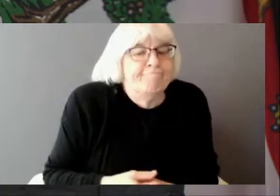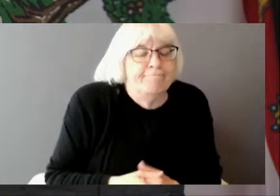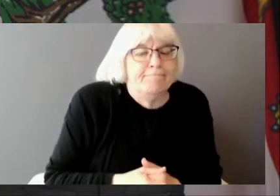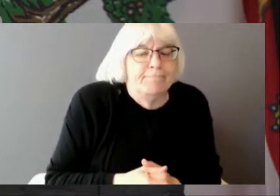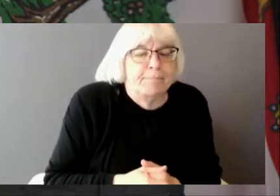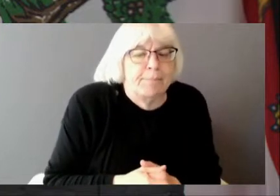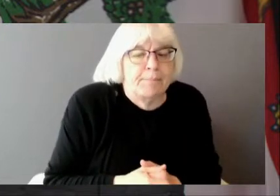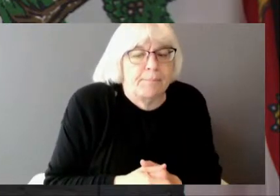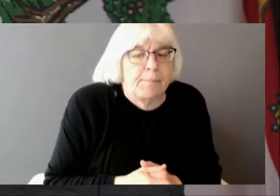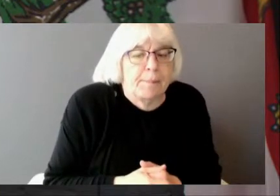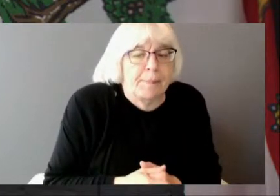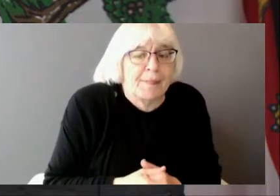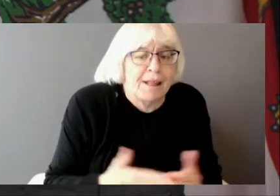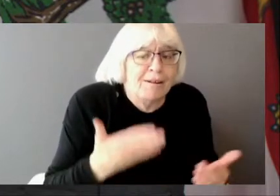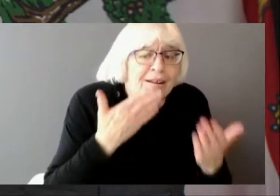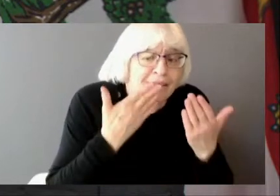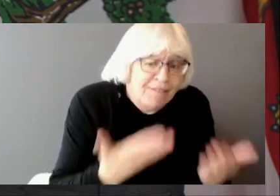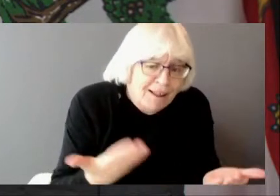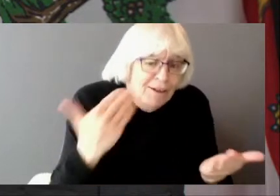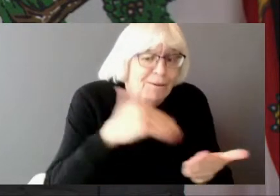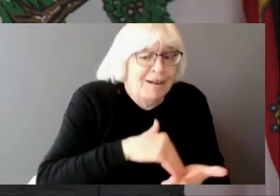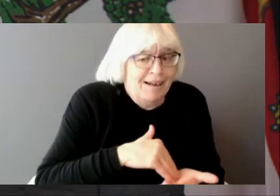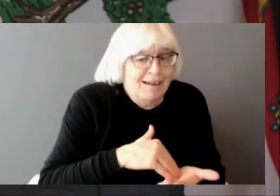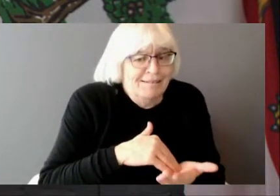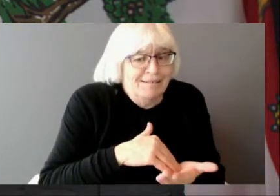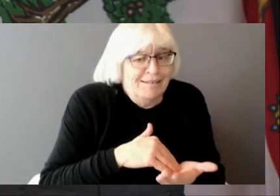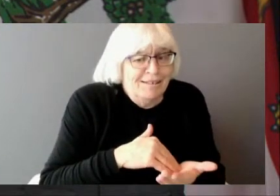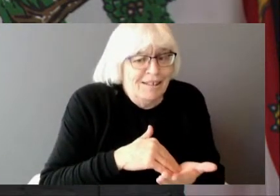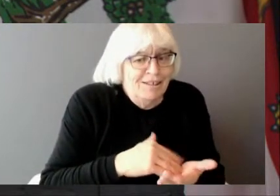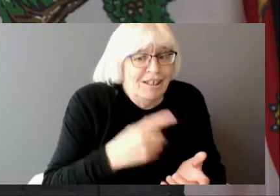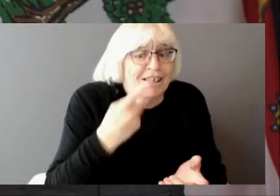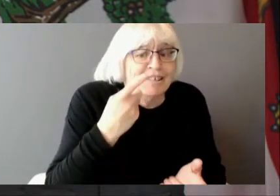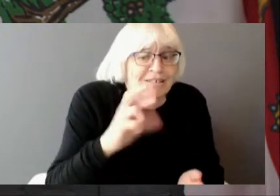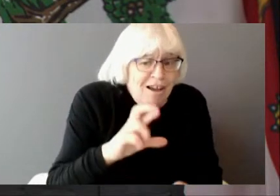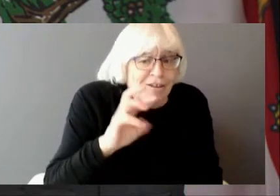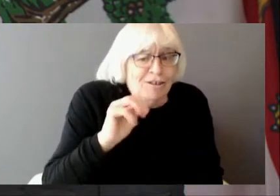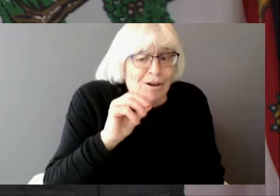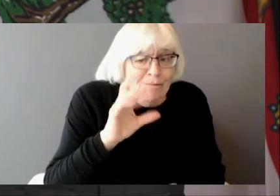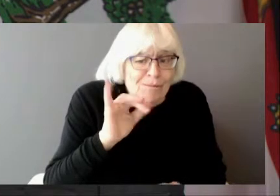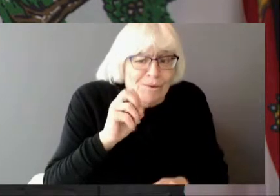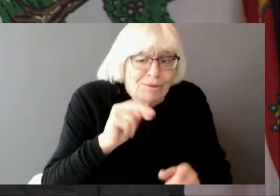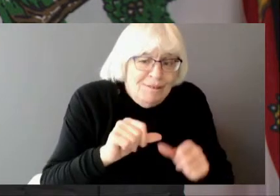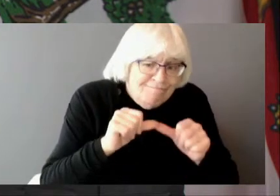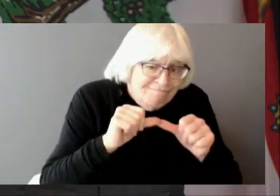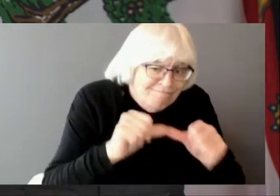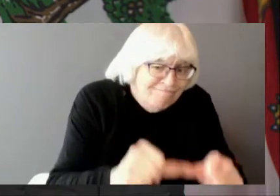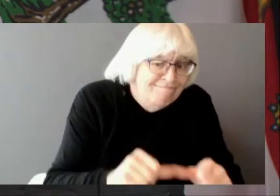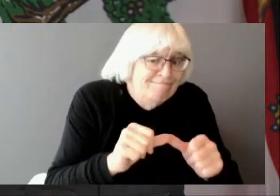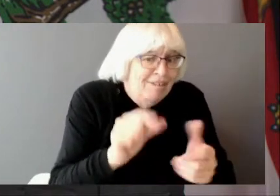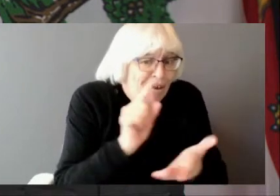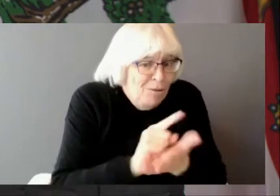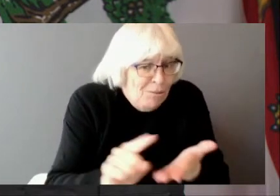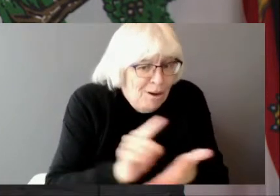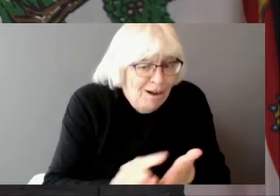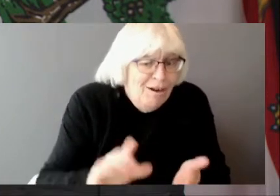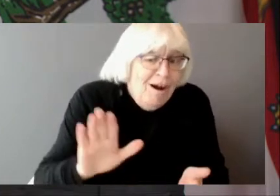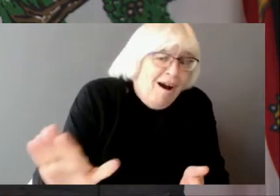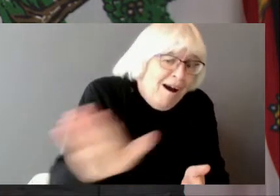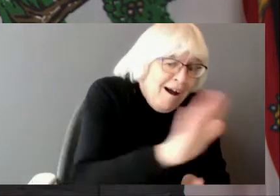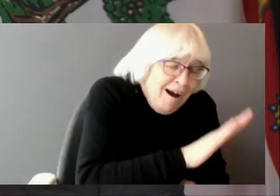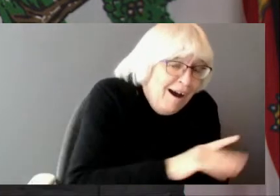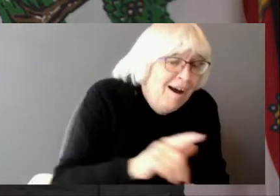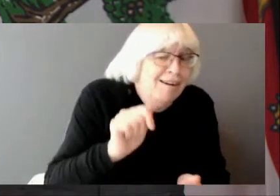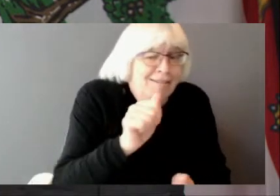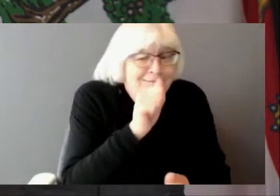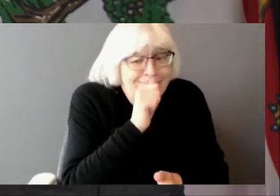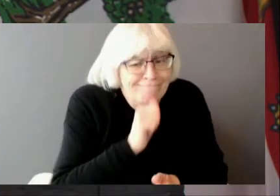Dr. Morrison does every week, for their ongoing patience, understanding, and kindness as we continue to work through this pandemic